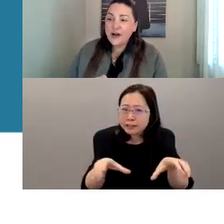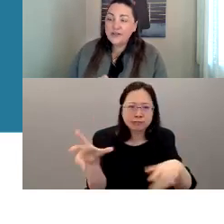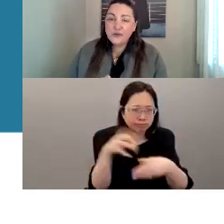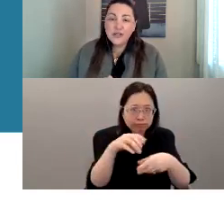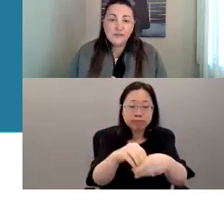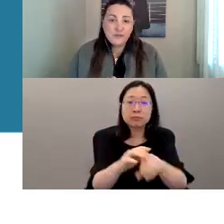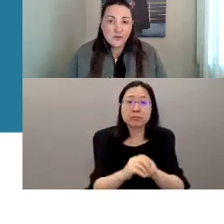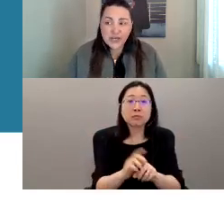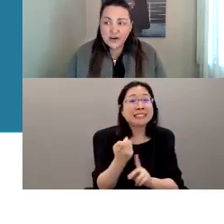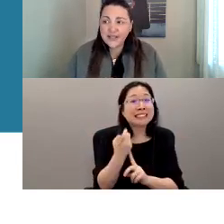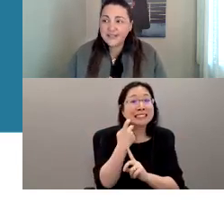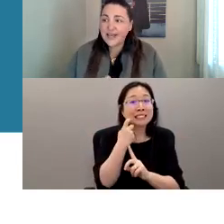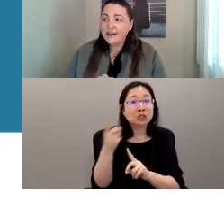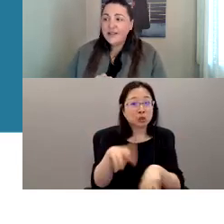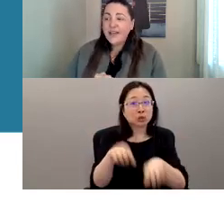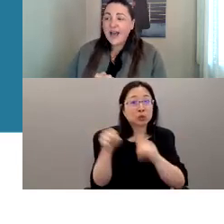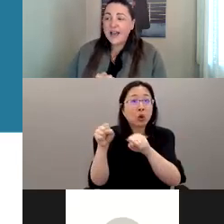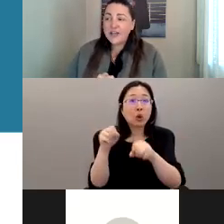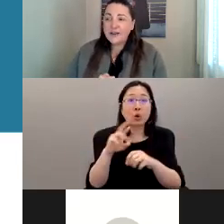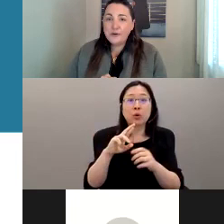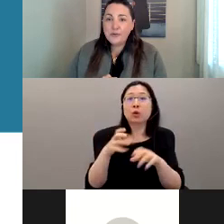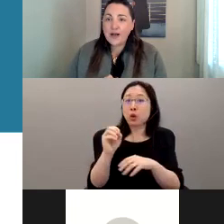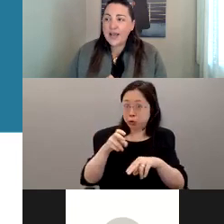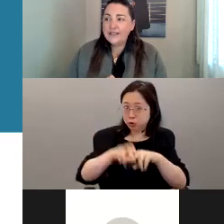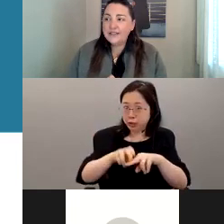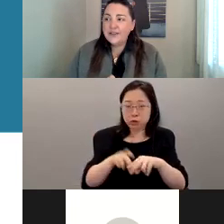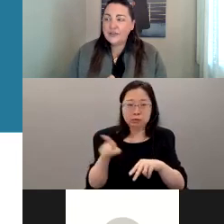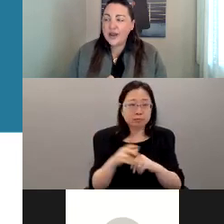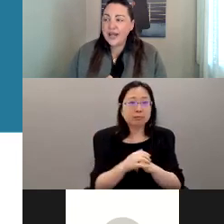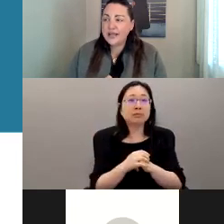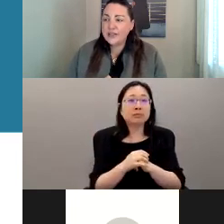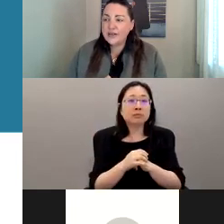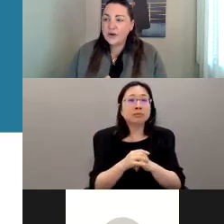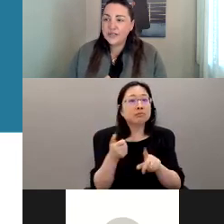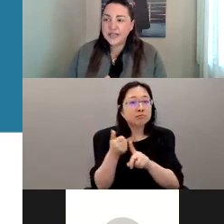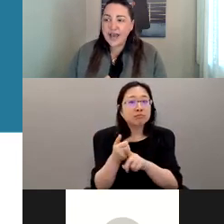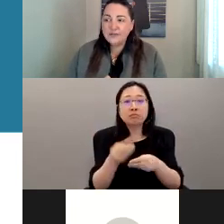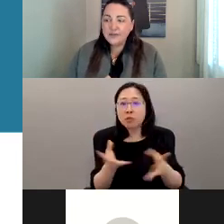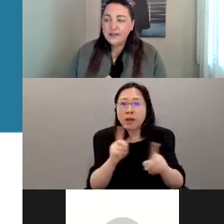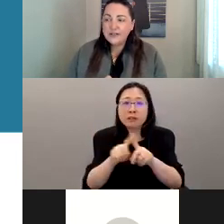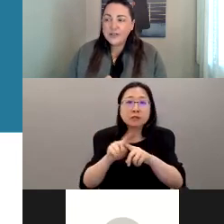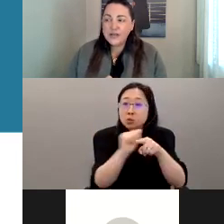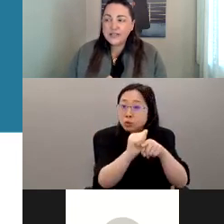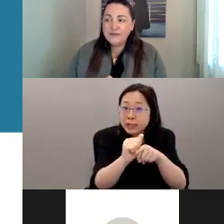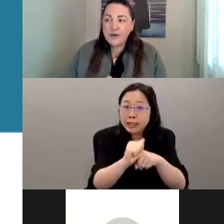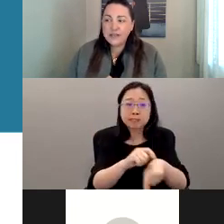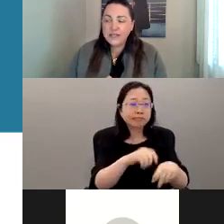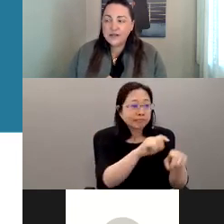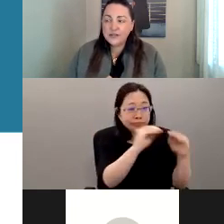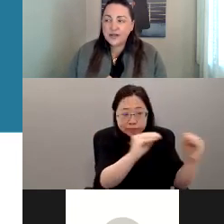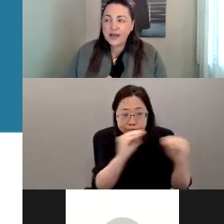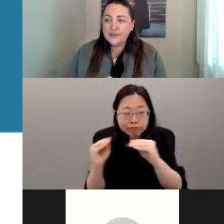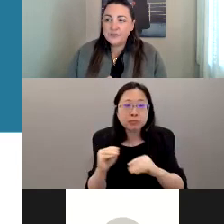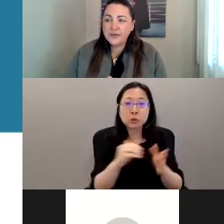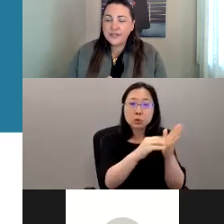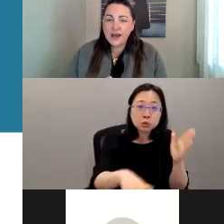she took on the role of co-chair, as I said. Jennifer provides the training to her staff, students, and